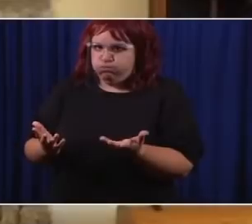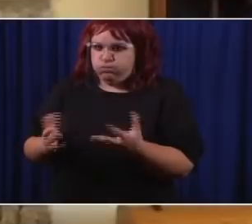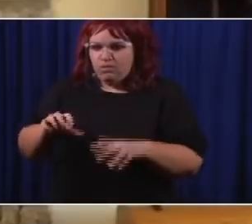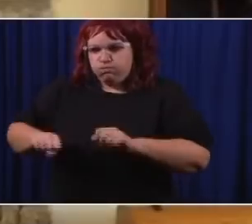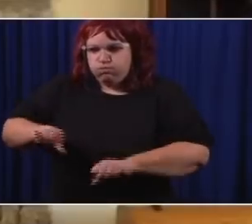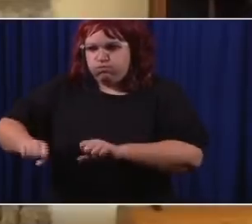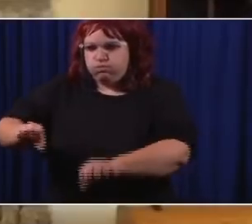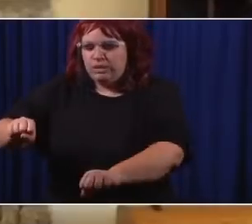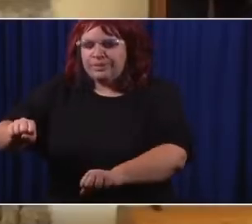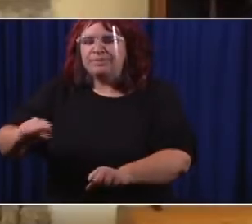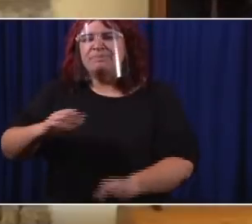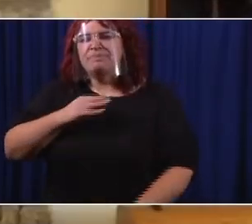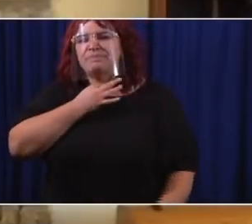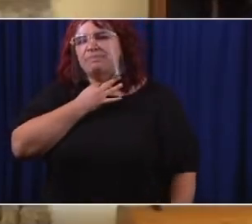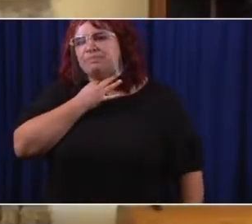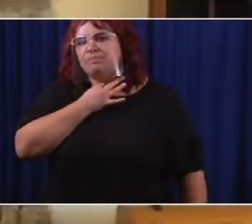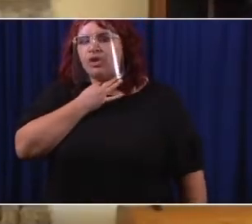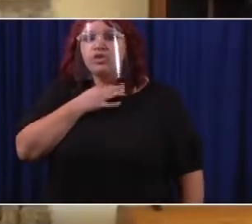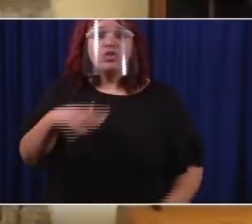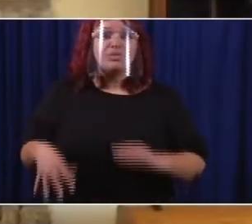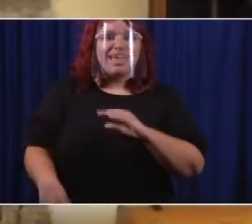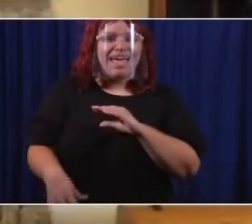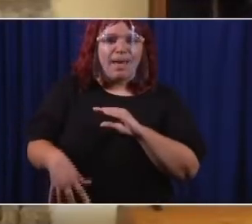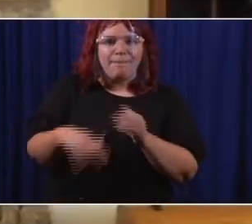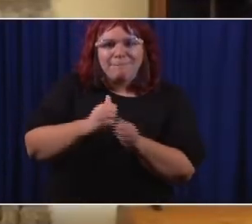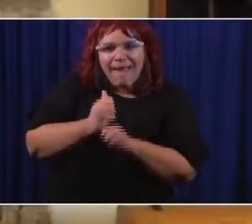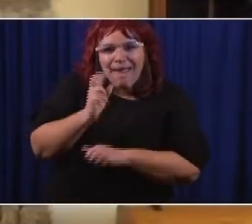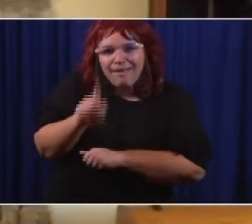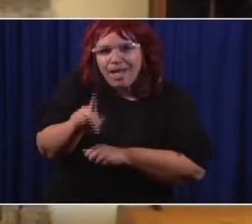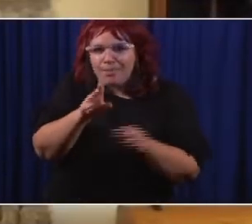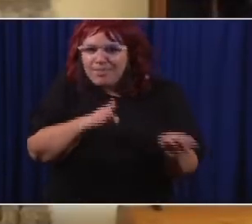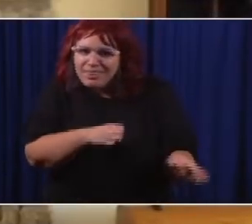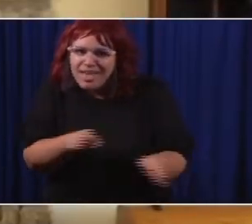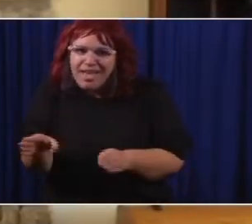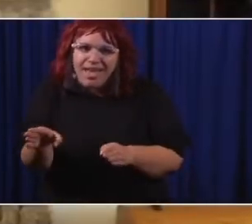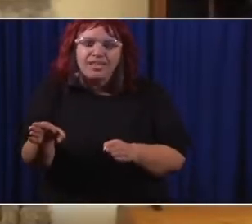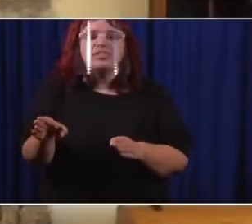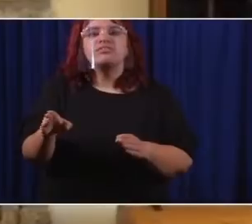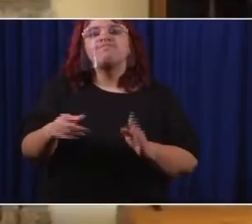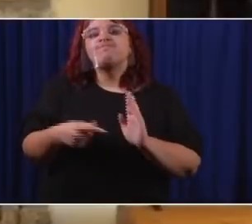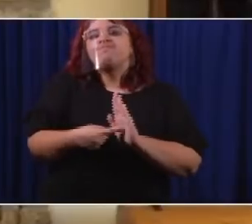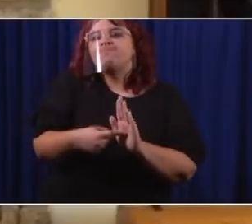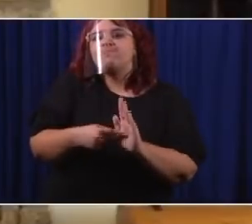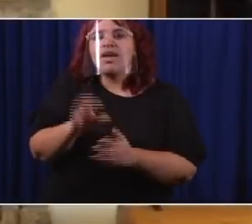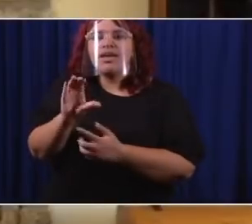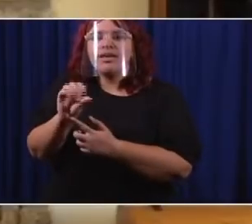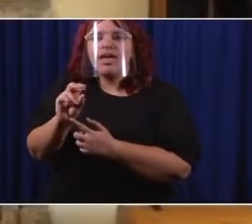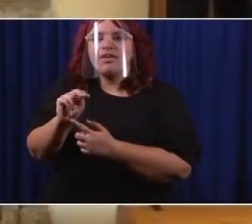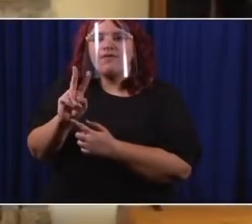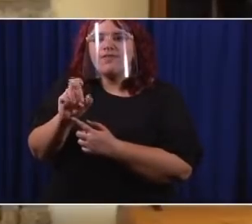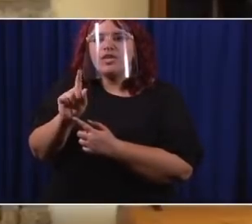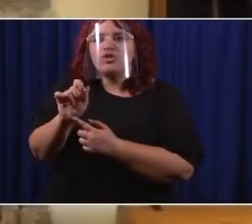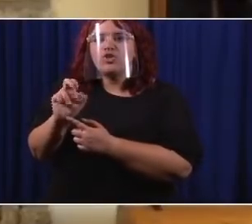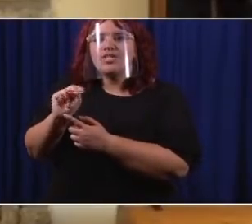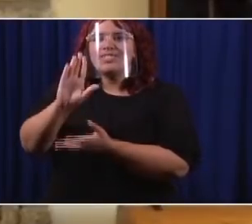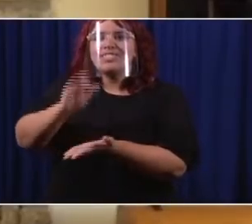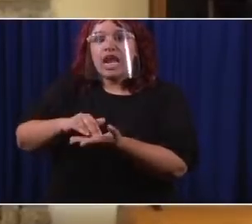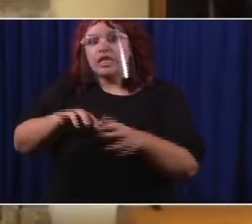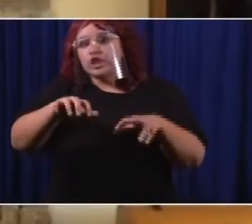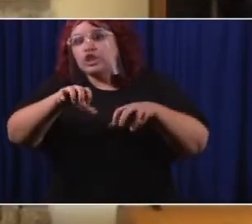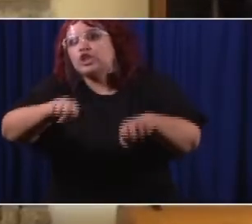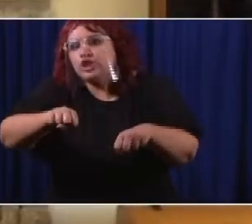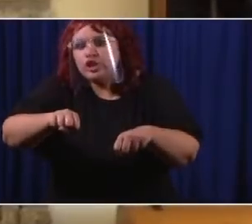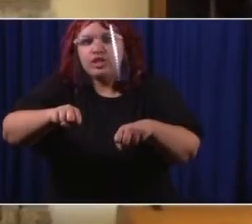those auxiliary facilities like the convention centers and things like that? And how ready are those to go if they are